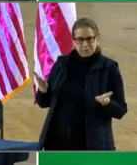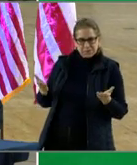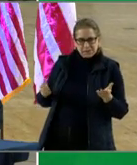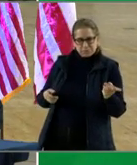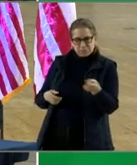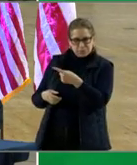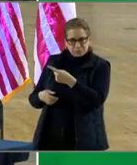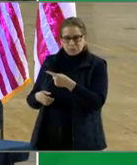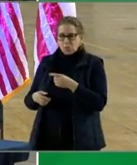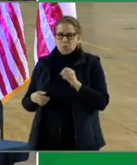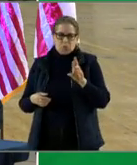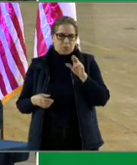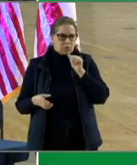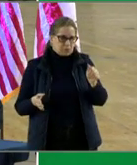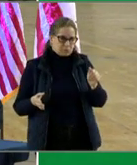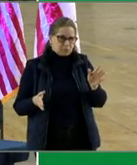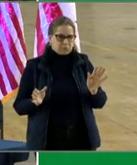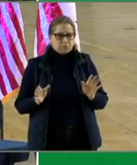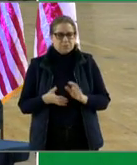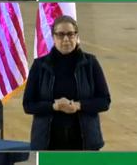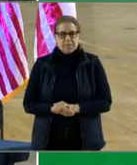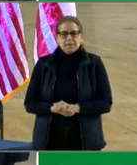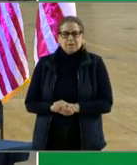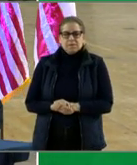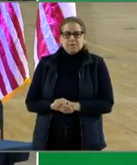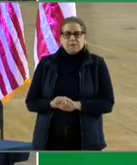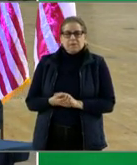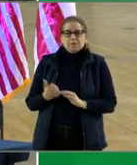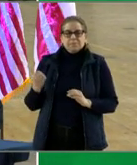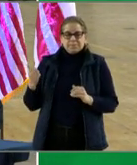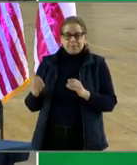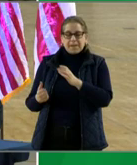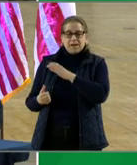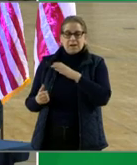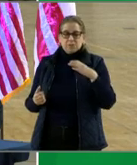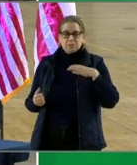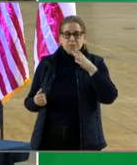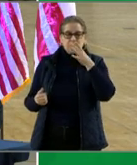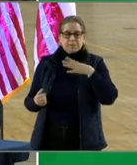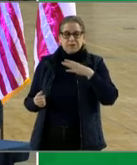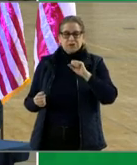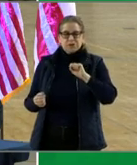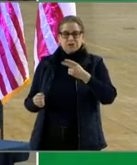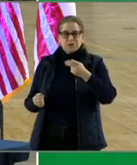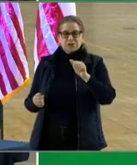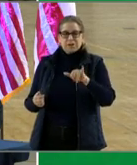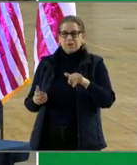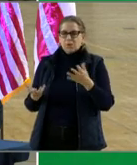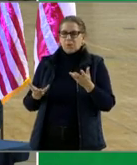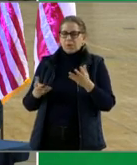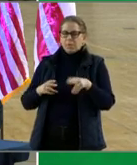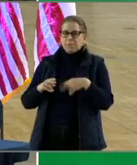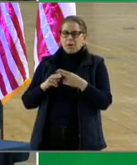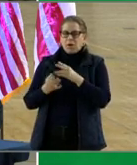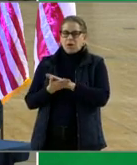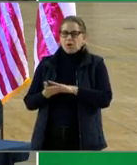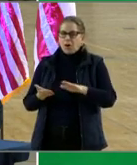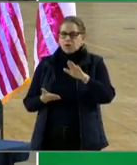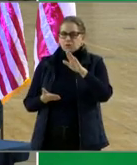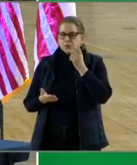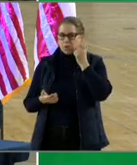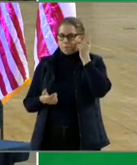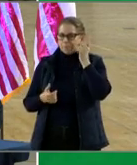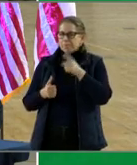Che. My question is, have we explored using dorms and hotels and, of course, the convention center and sports facilities for hospital